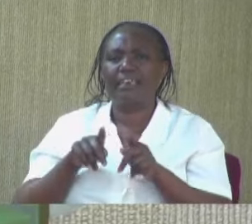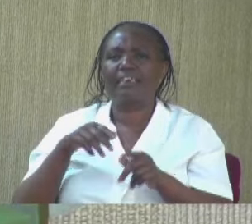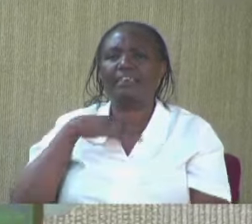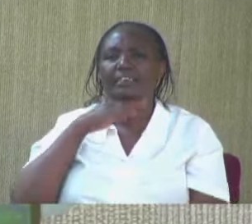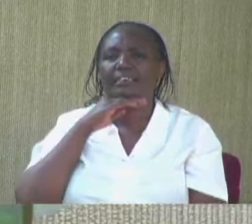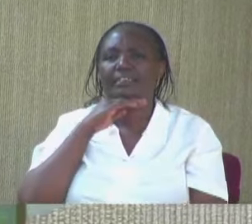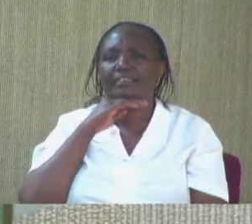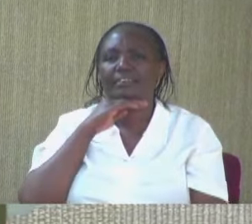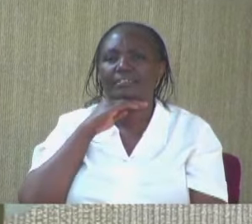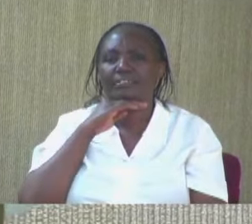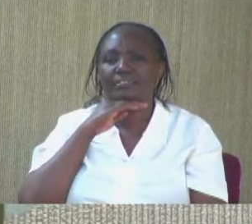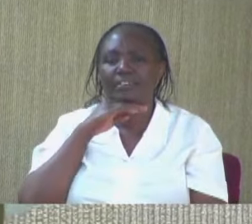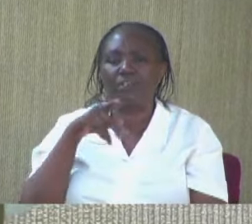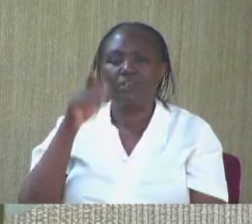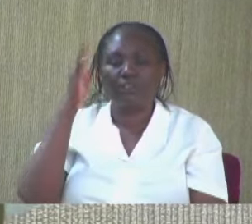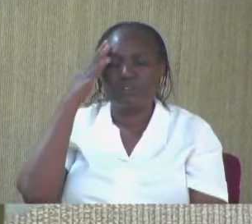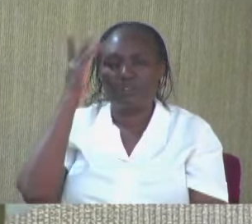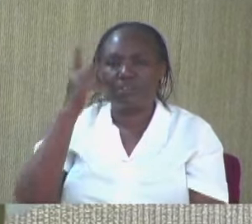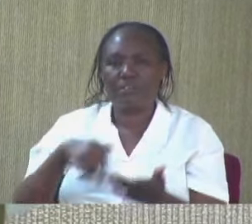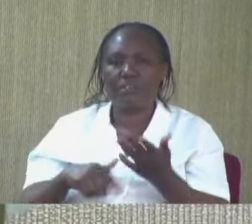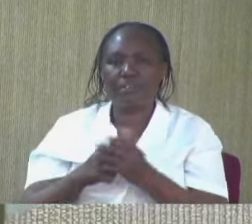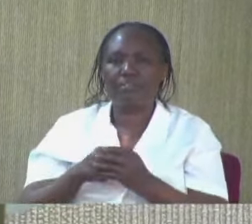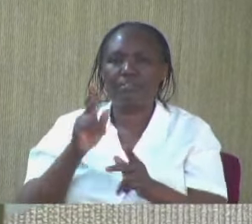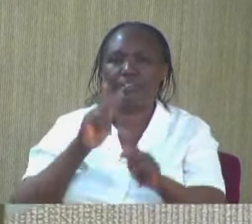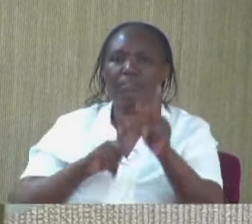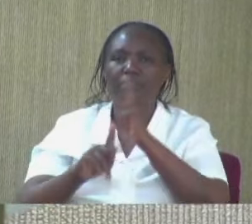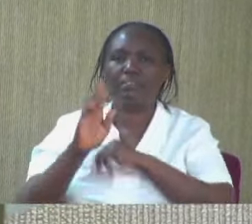Did you know that prophets